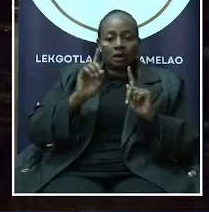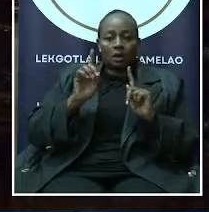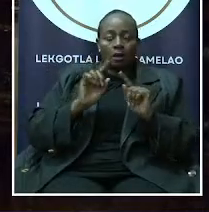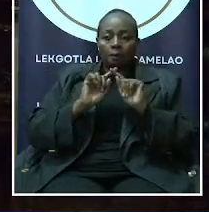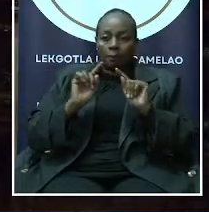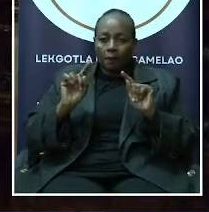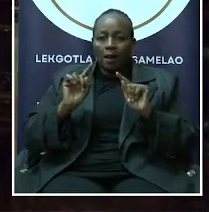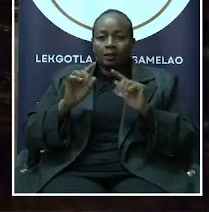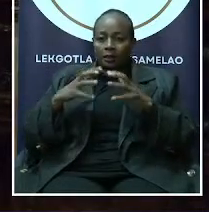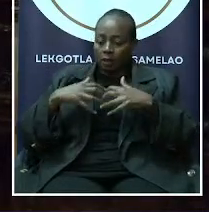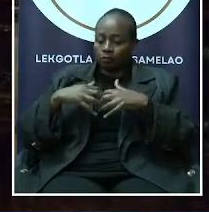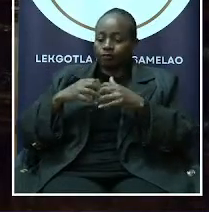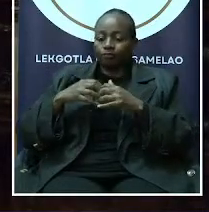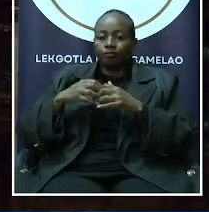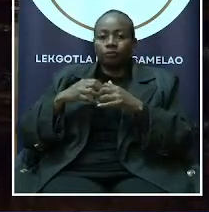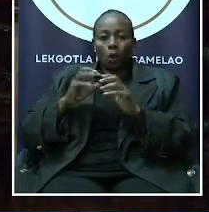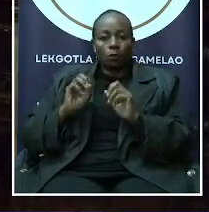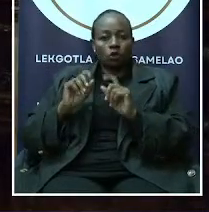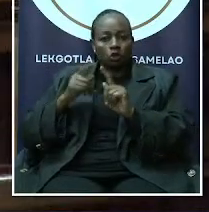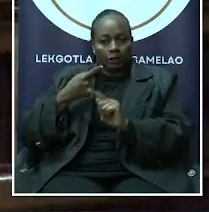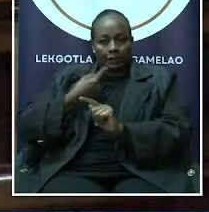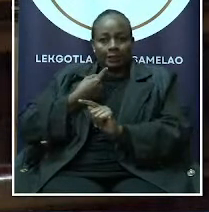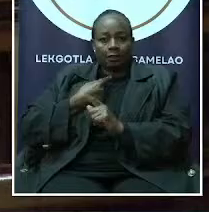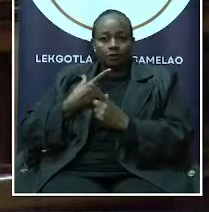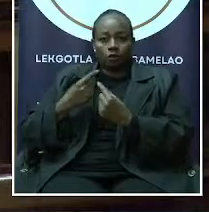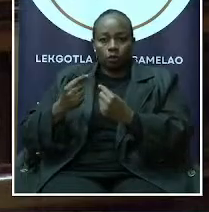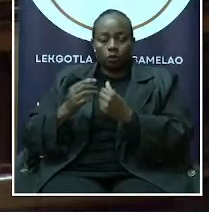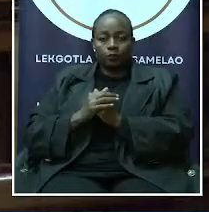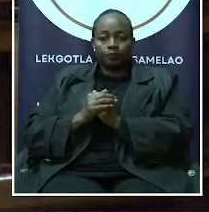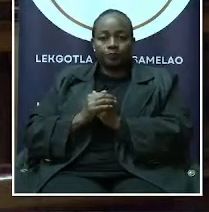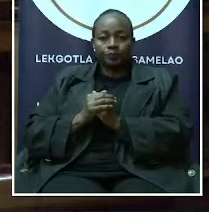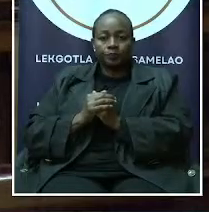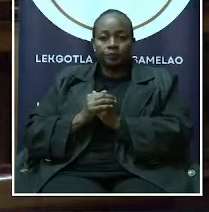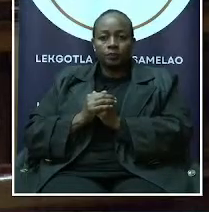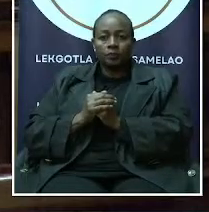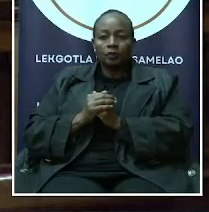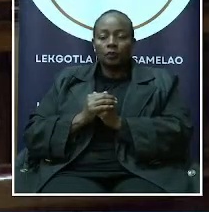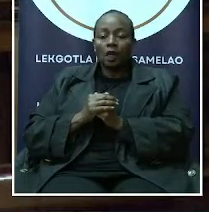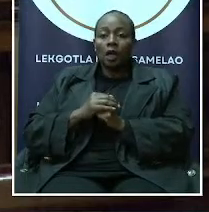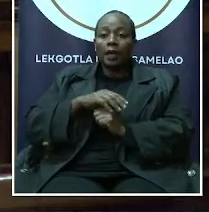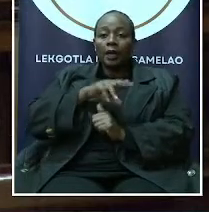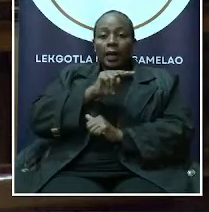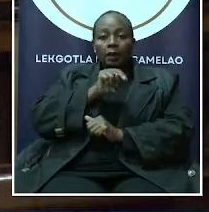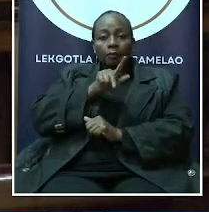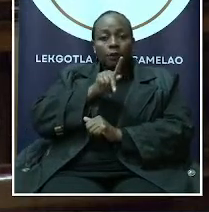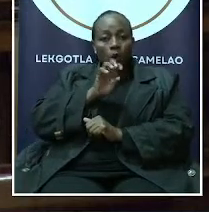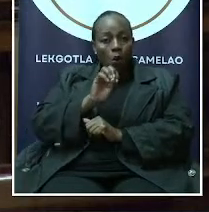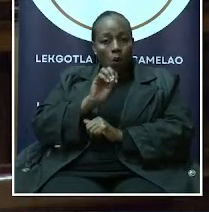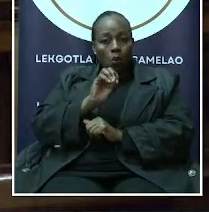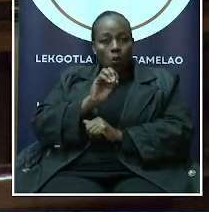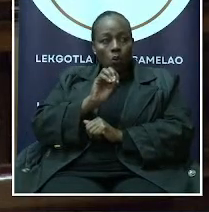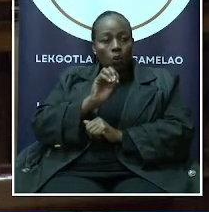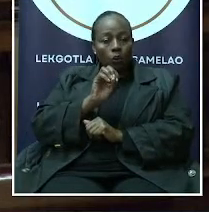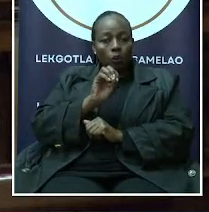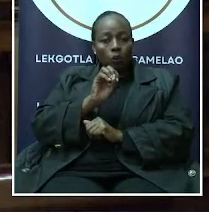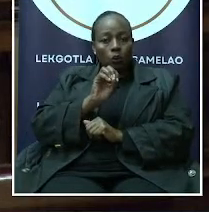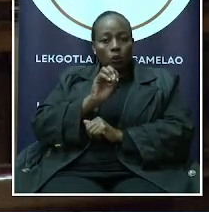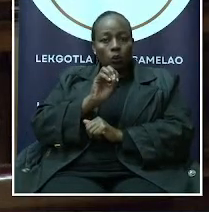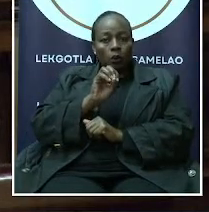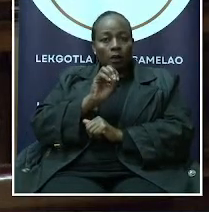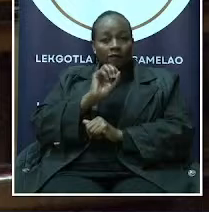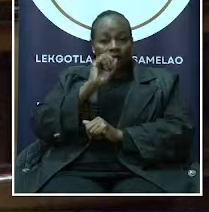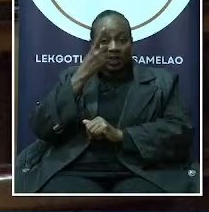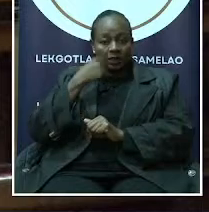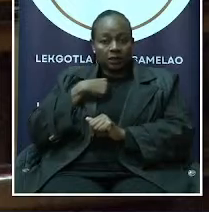but are creating opportunities themselves. Through work, non-profit organizations. Let me begin by salute